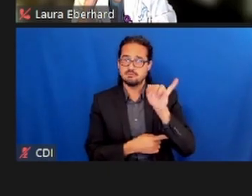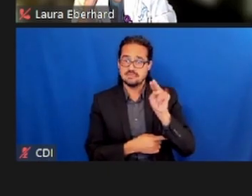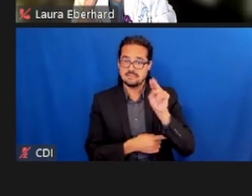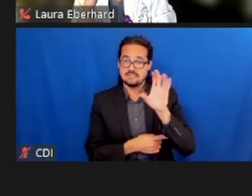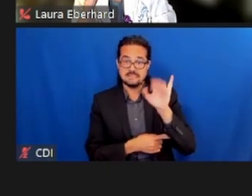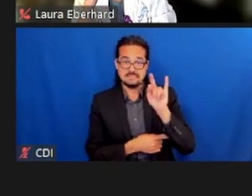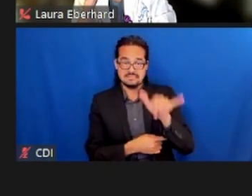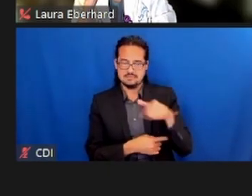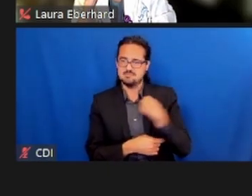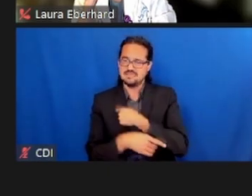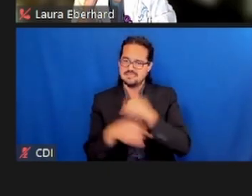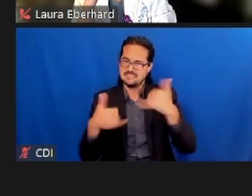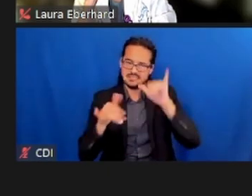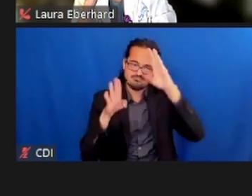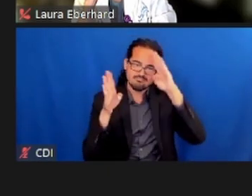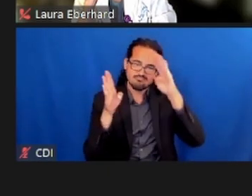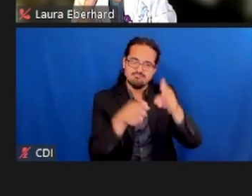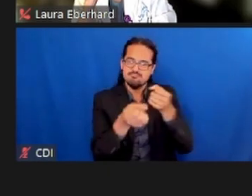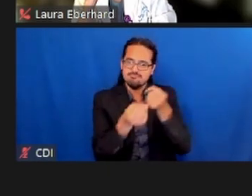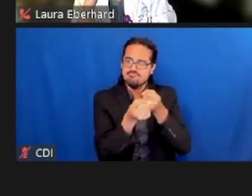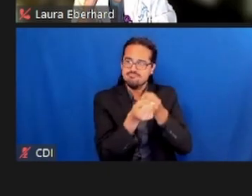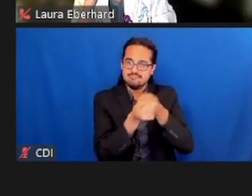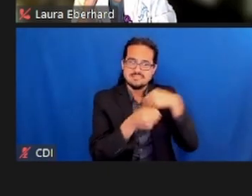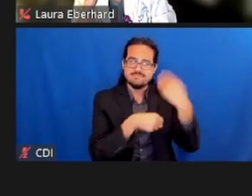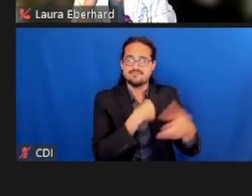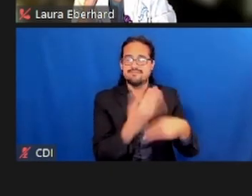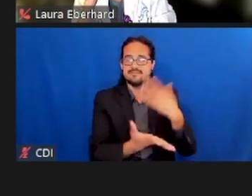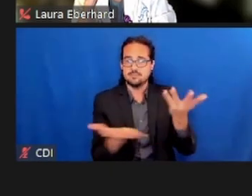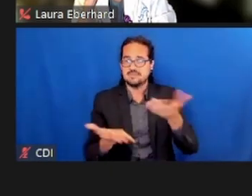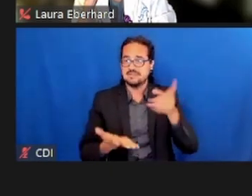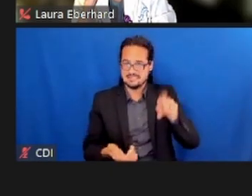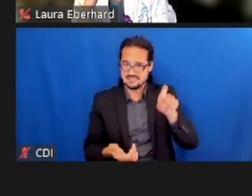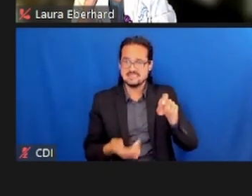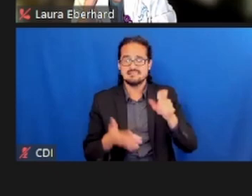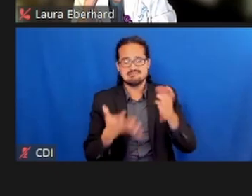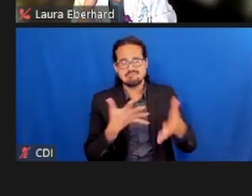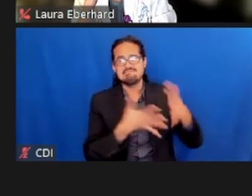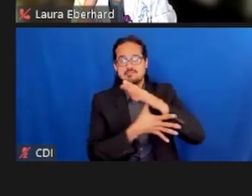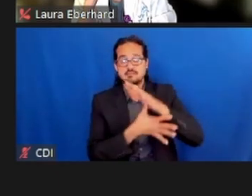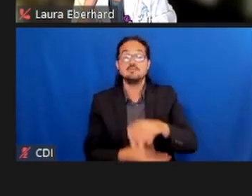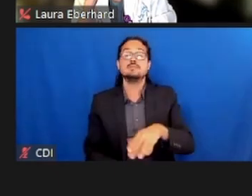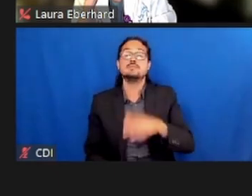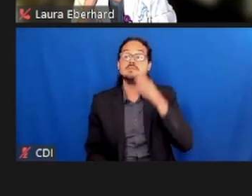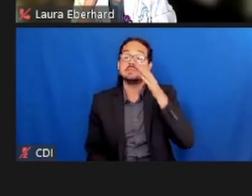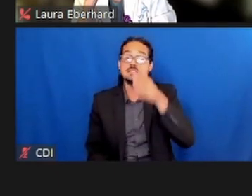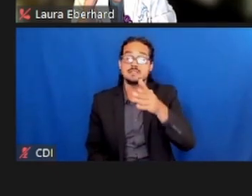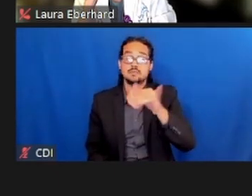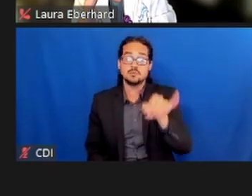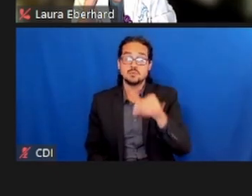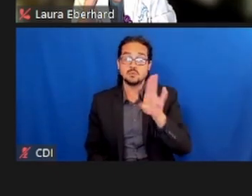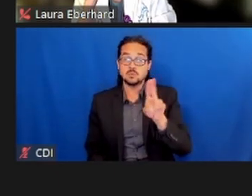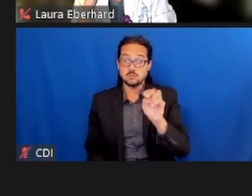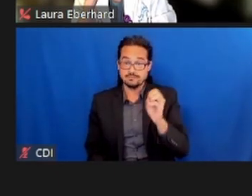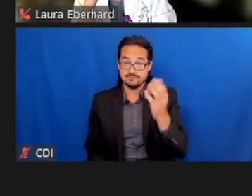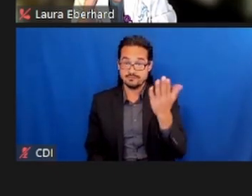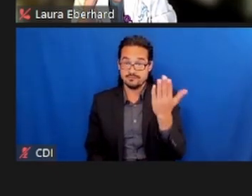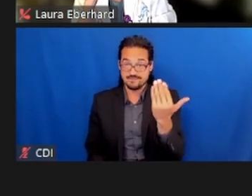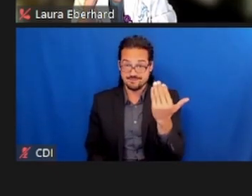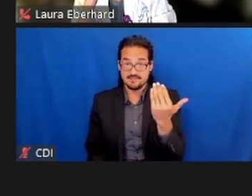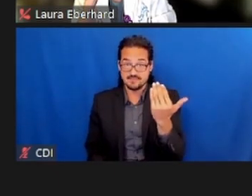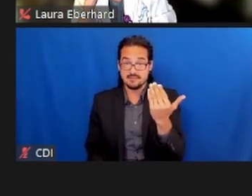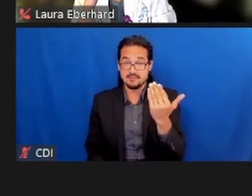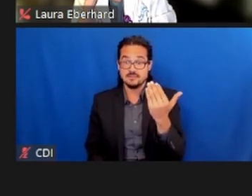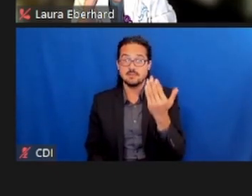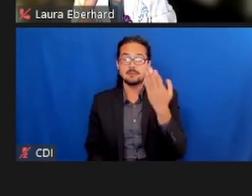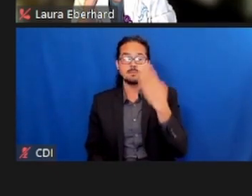So June 15th, reopening California will be moving beyond the blueprint. No more tiers. All sectors and businesses will